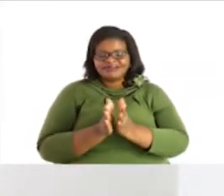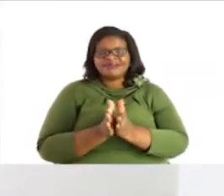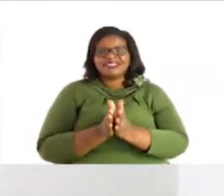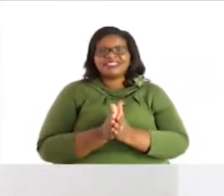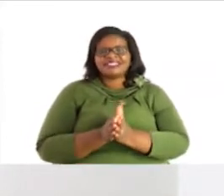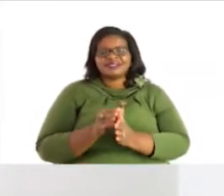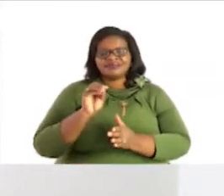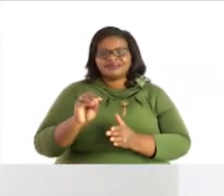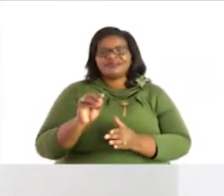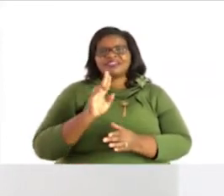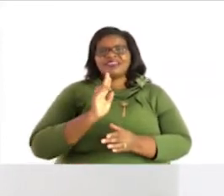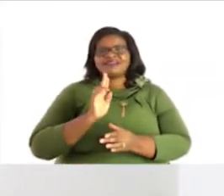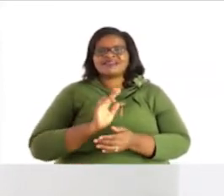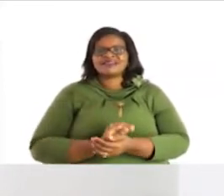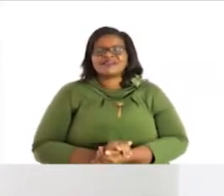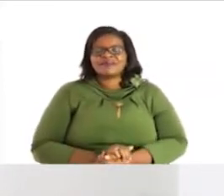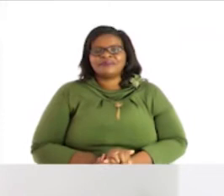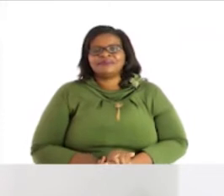put answers?